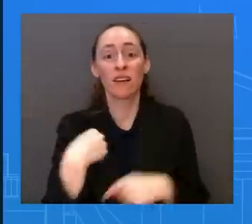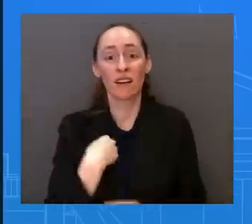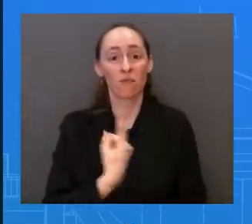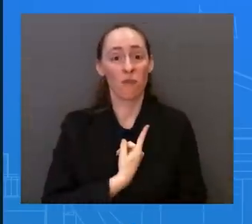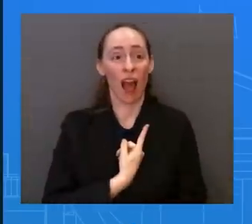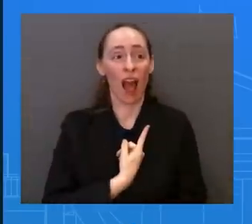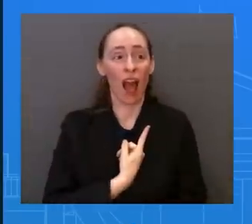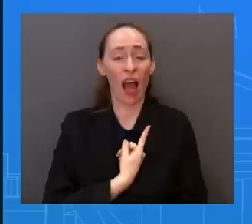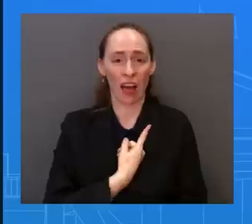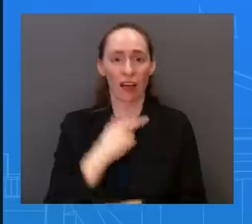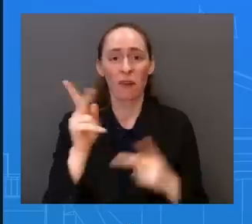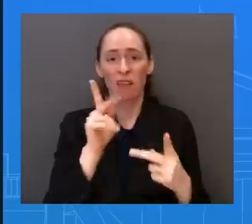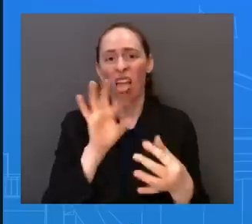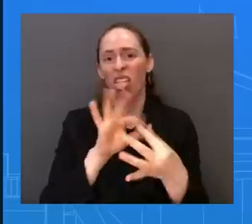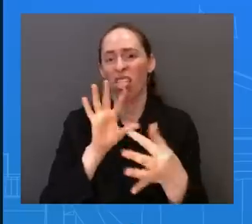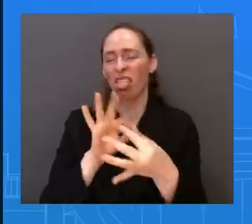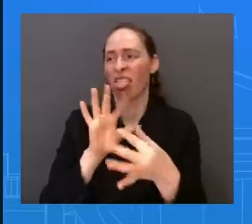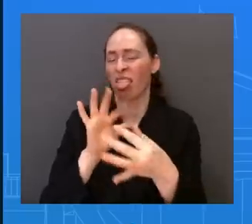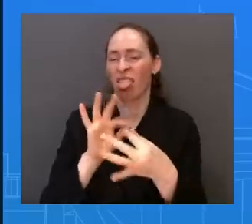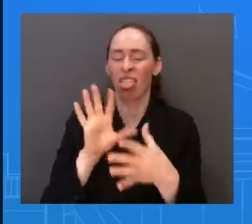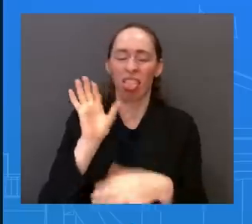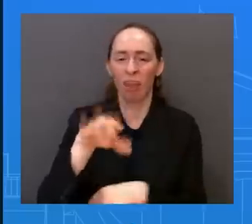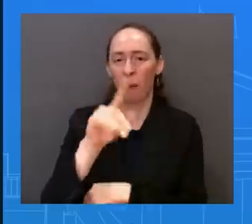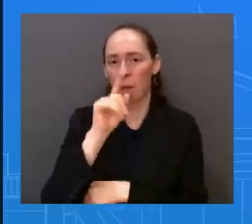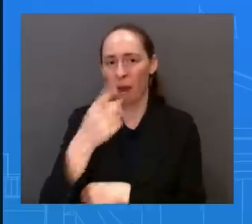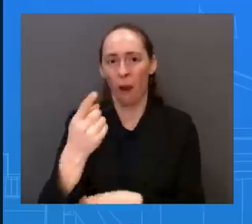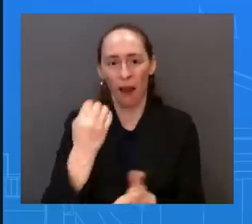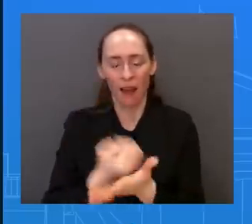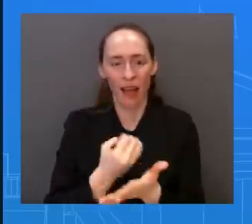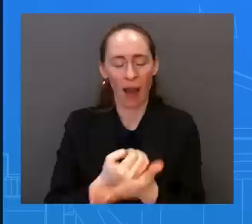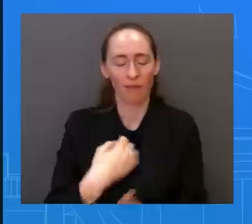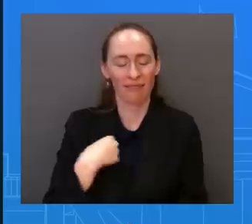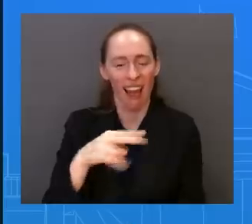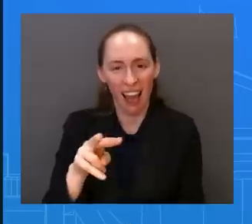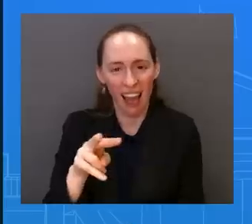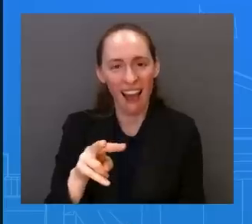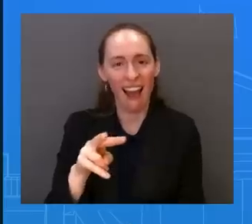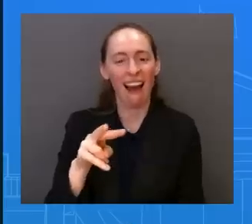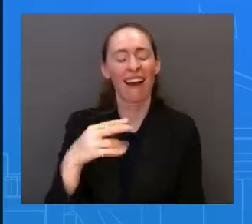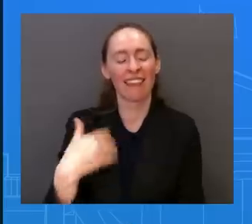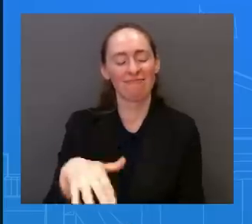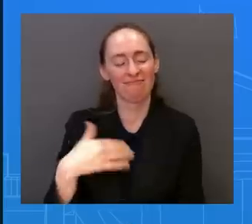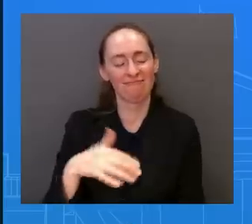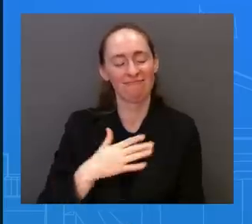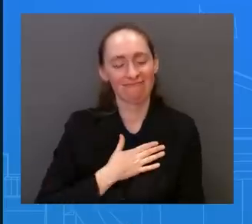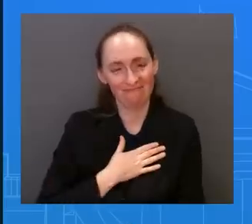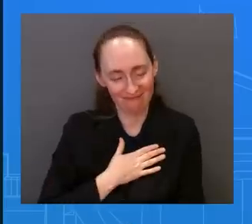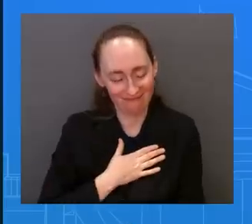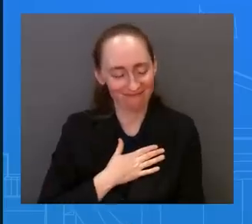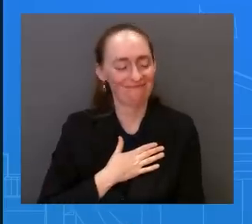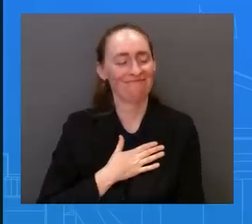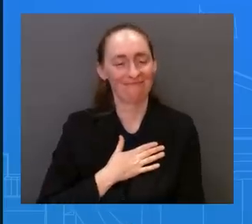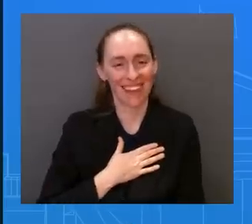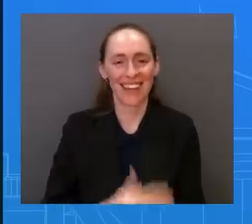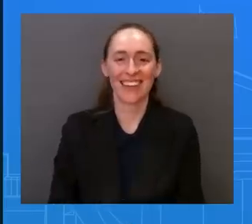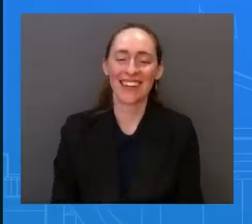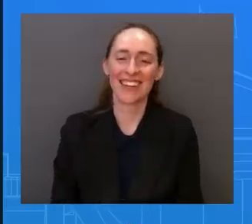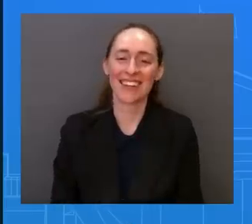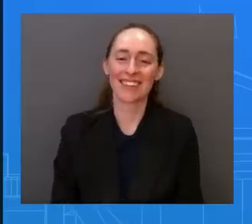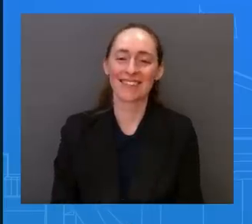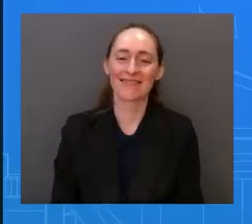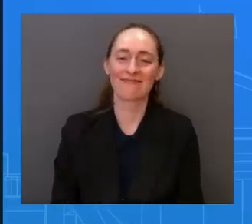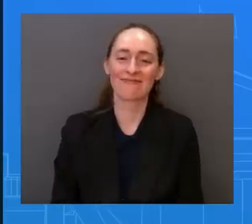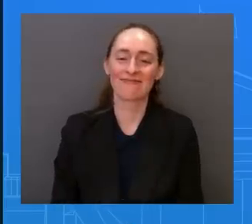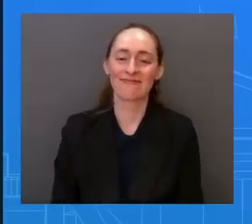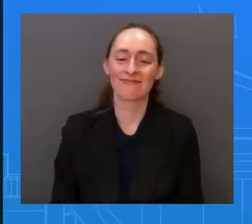I just wanted to spend a little bit of time, as Karine said, giving you a preview and a sense of how the President is going to address